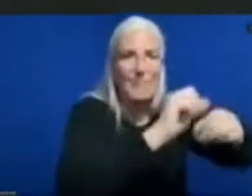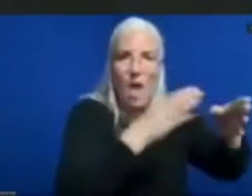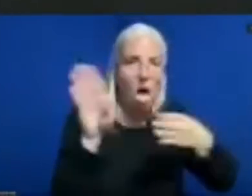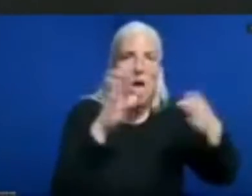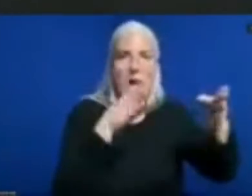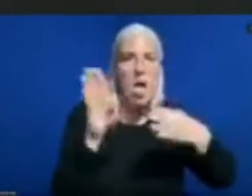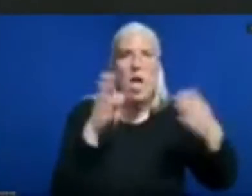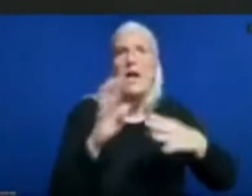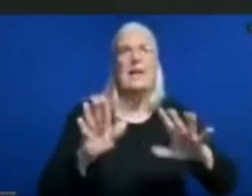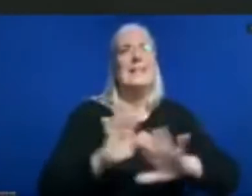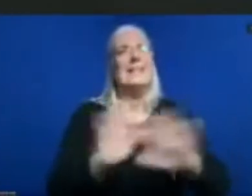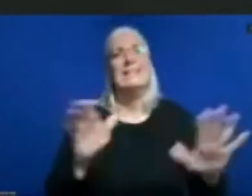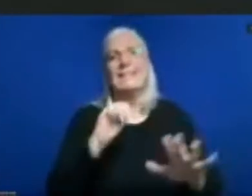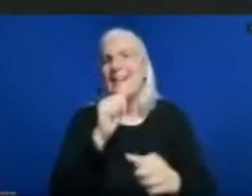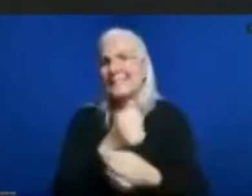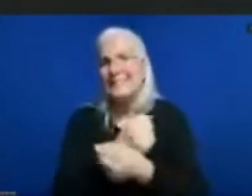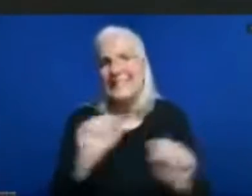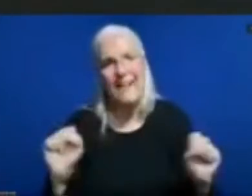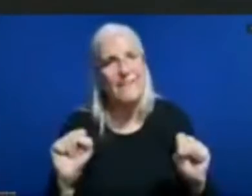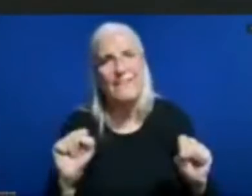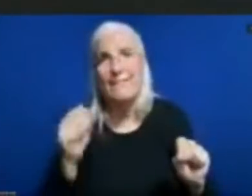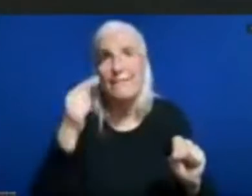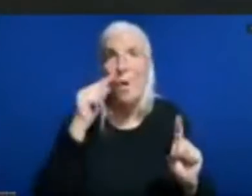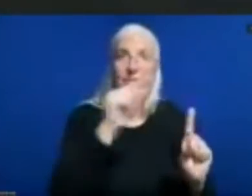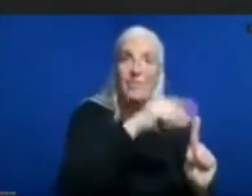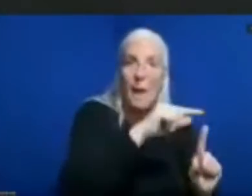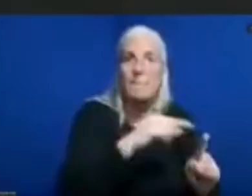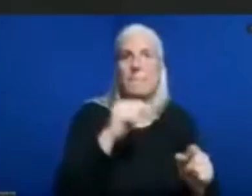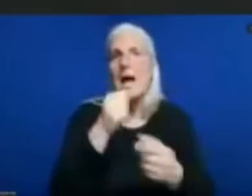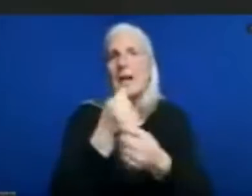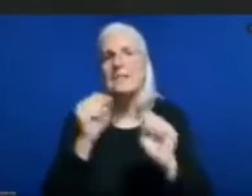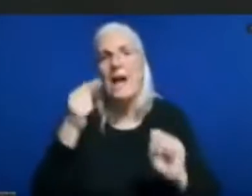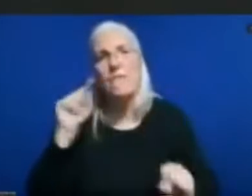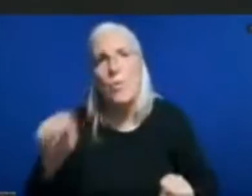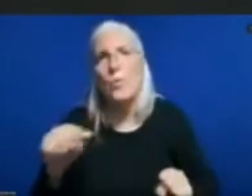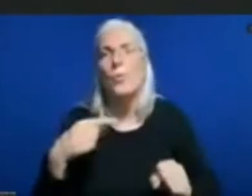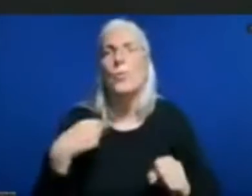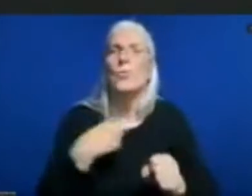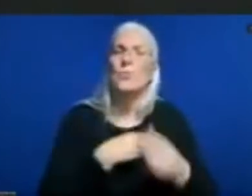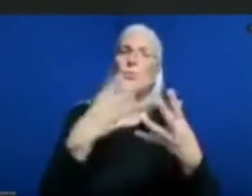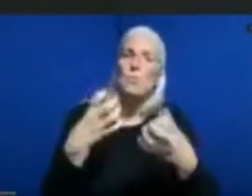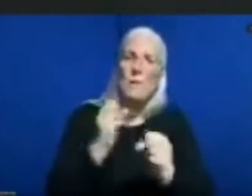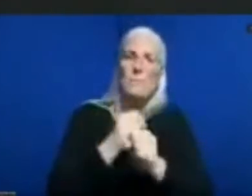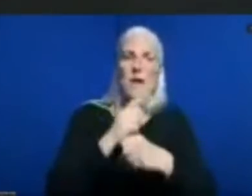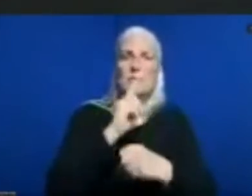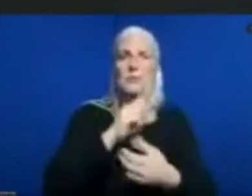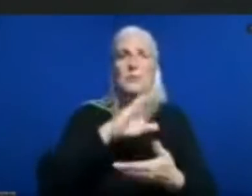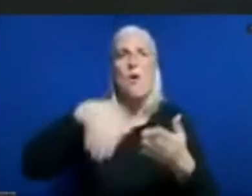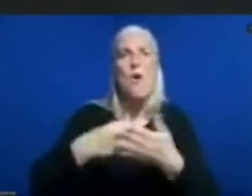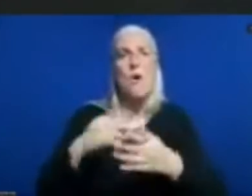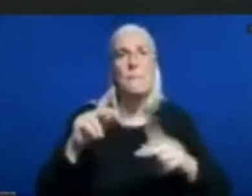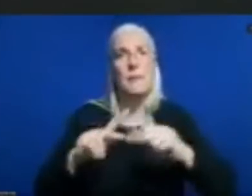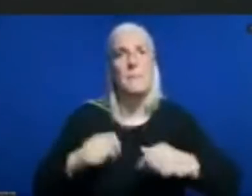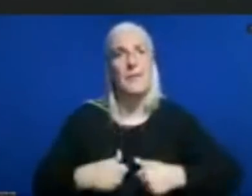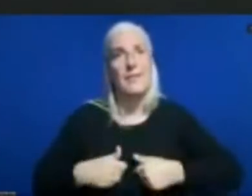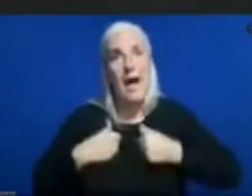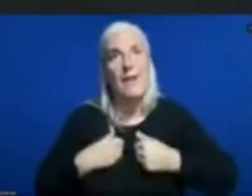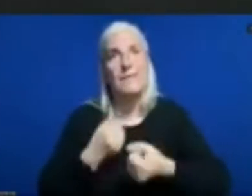want people to be harmed, and it can cause issues for the fire personnel. So if you get an order, please leave the area.